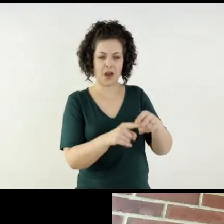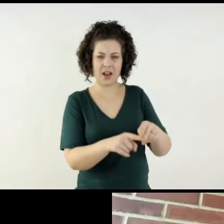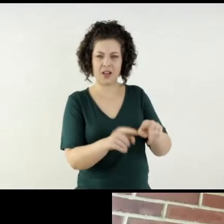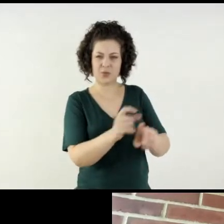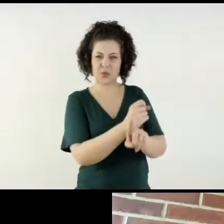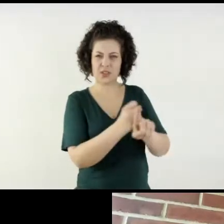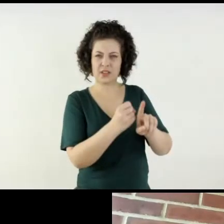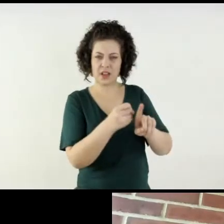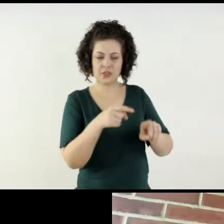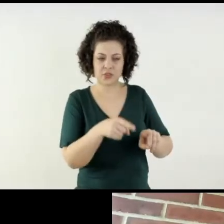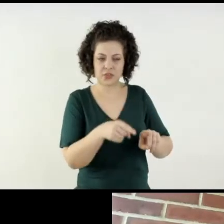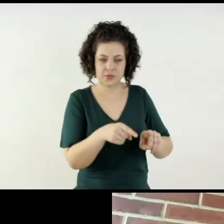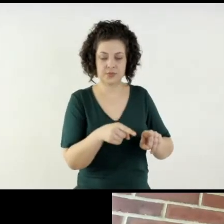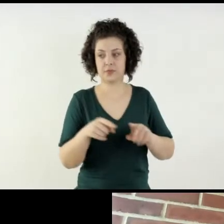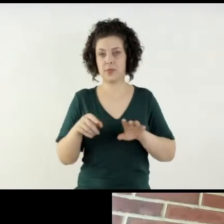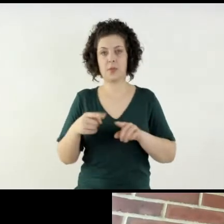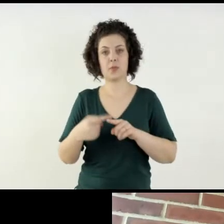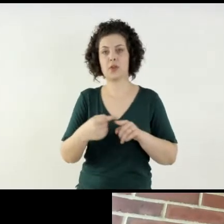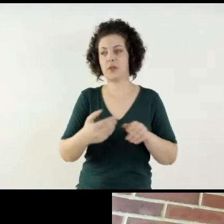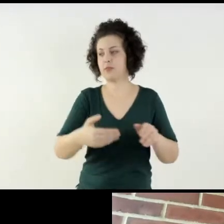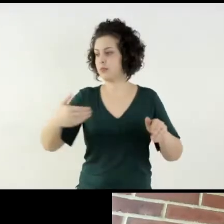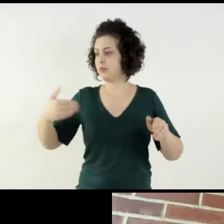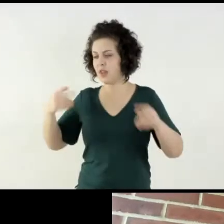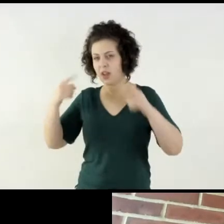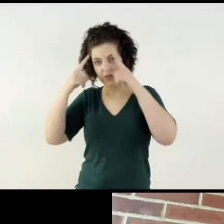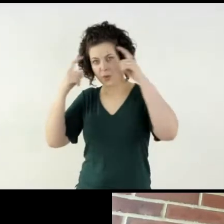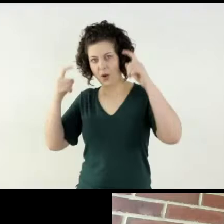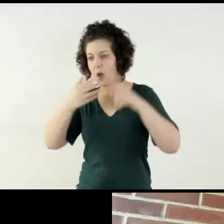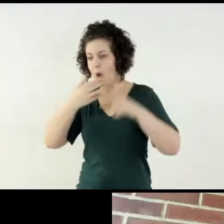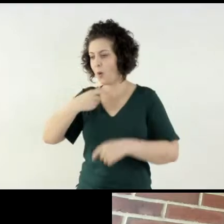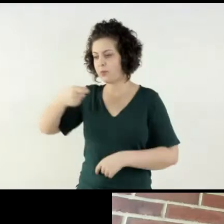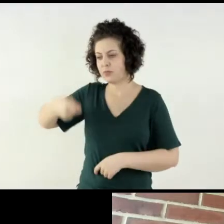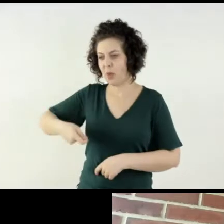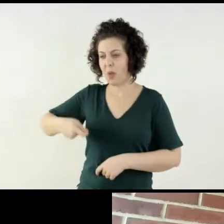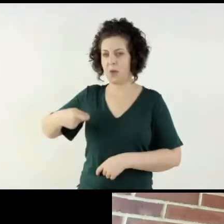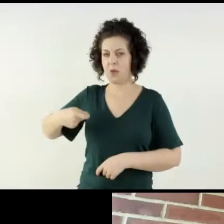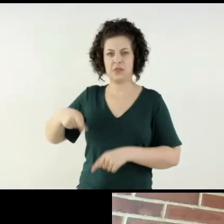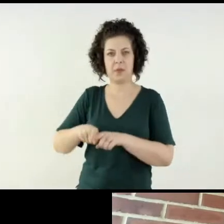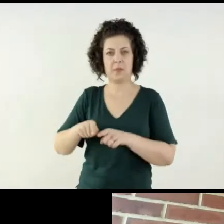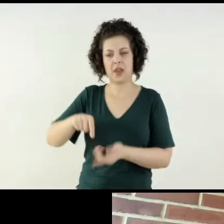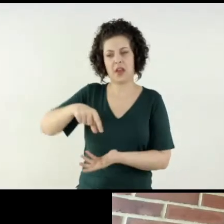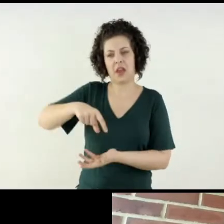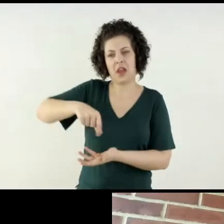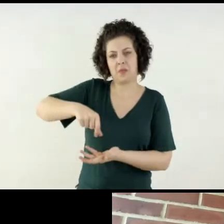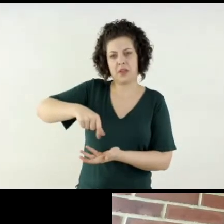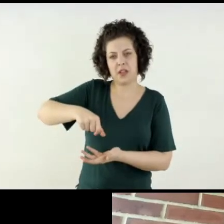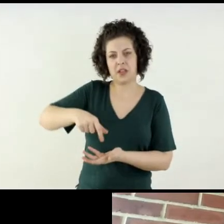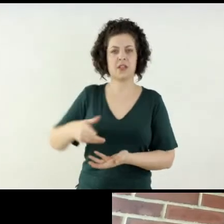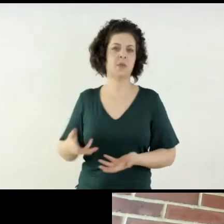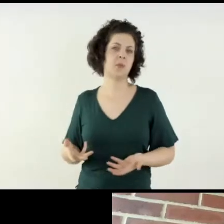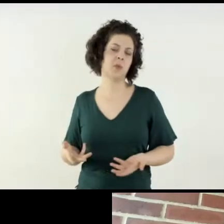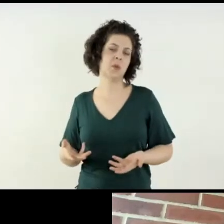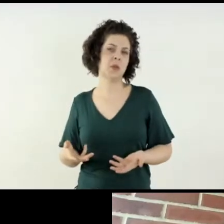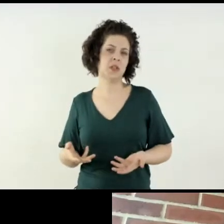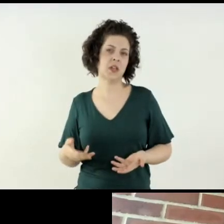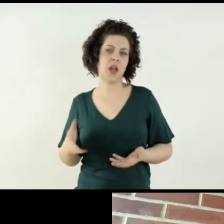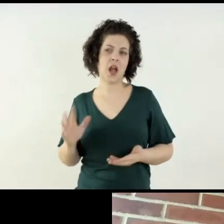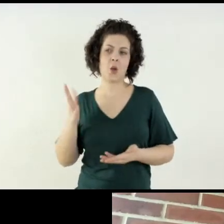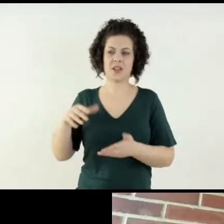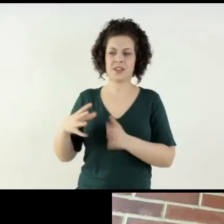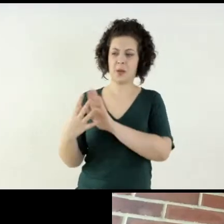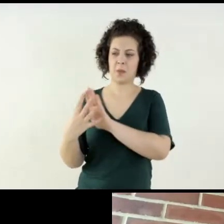and the violence of capital have been dispelled in favor of a shared model of love, property, and governance.